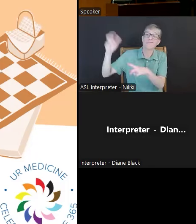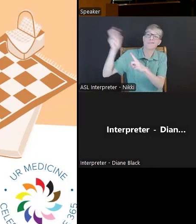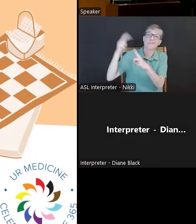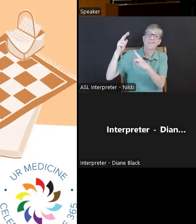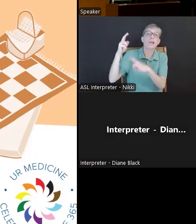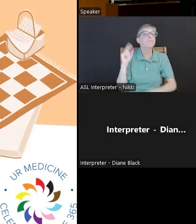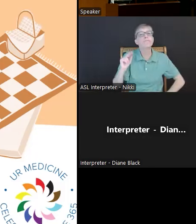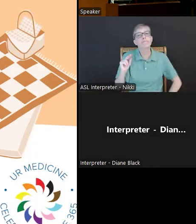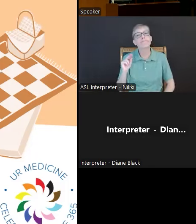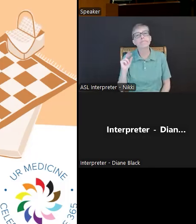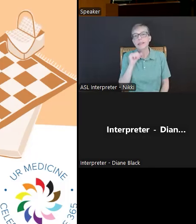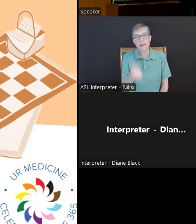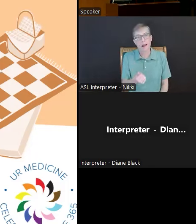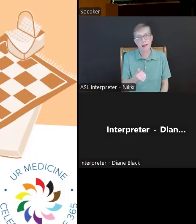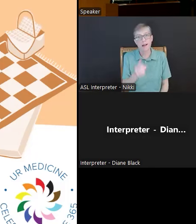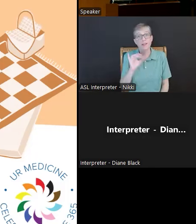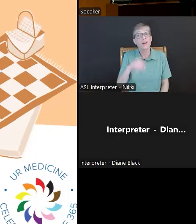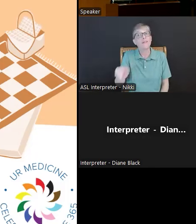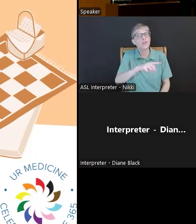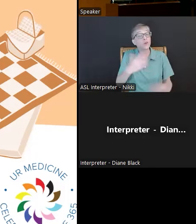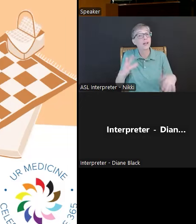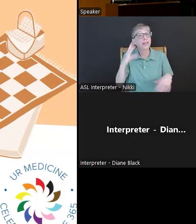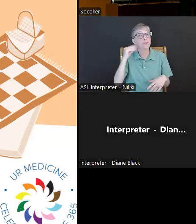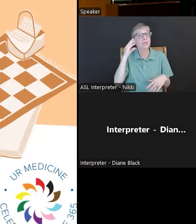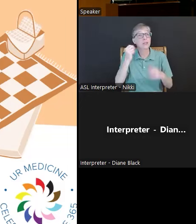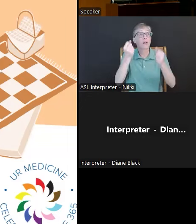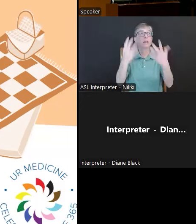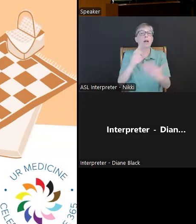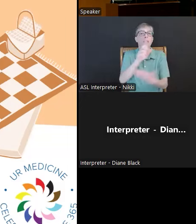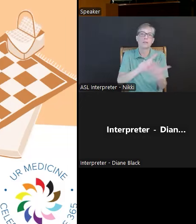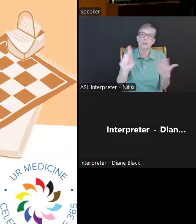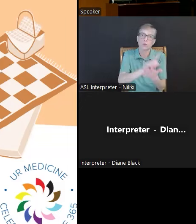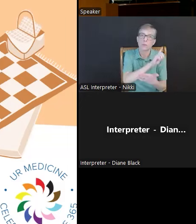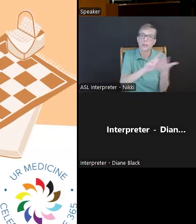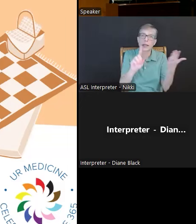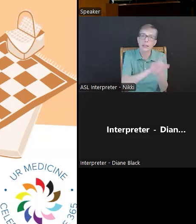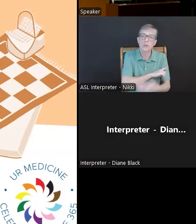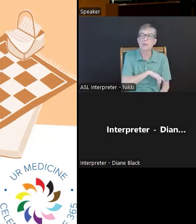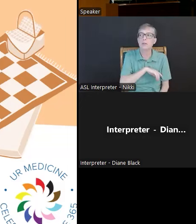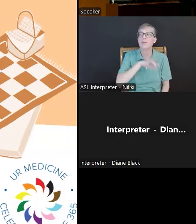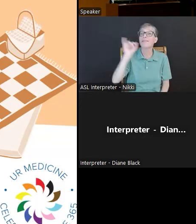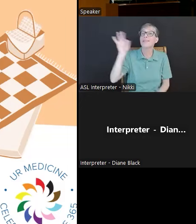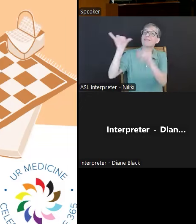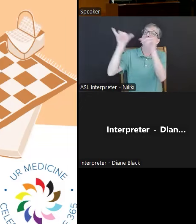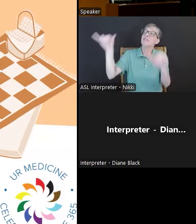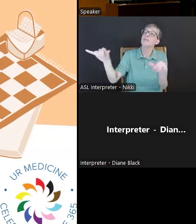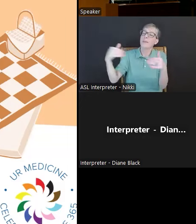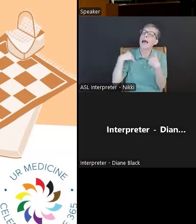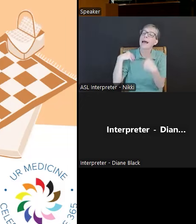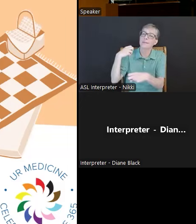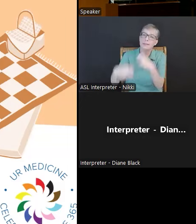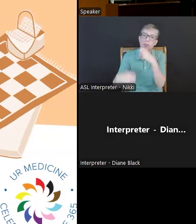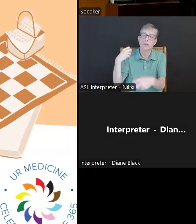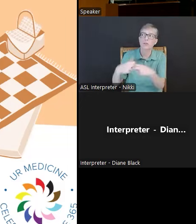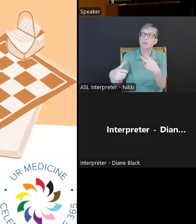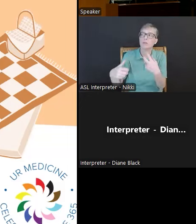And so if you already experience a lot of discrimination, when the system is flawed, it feels like